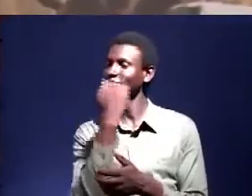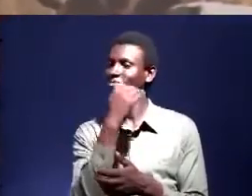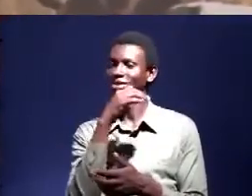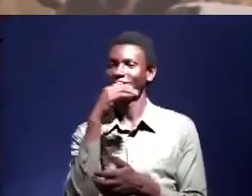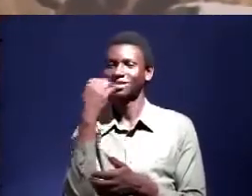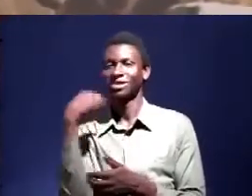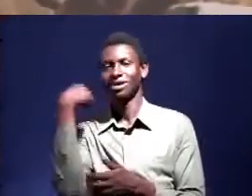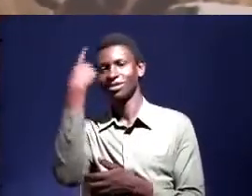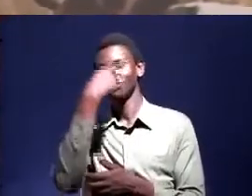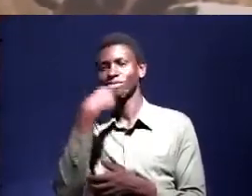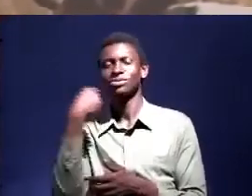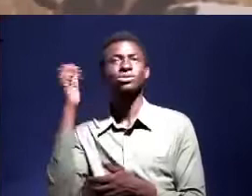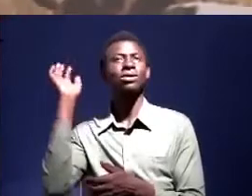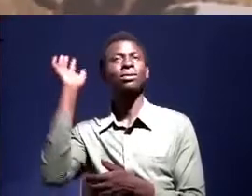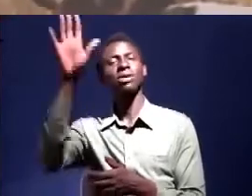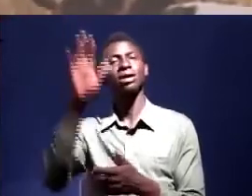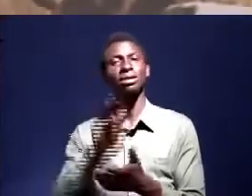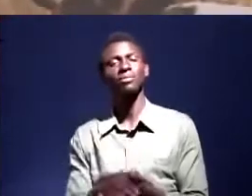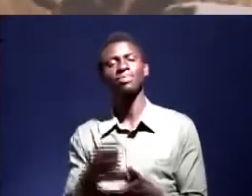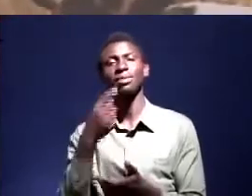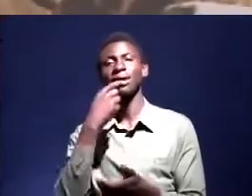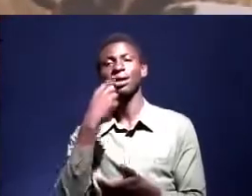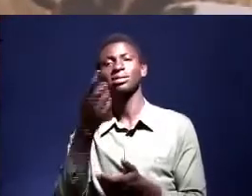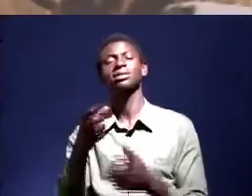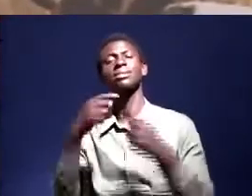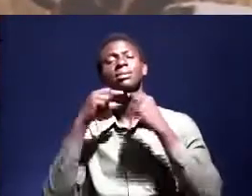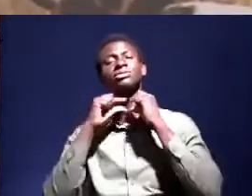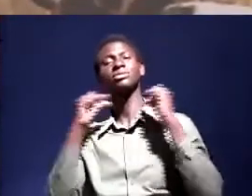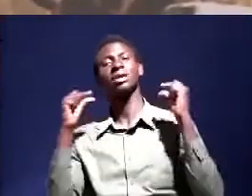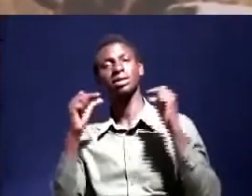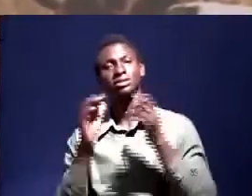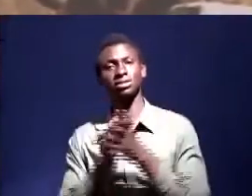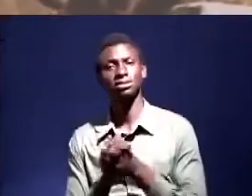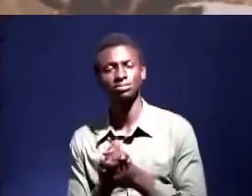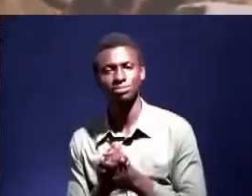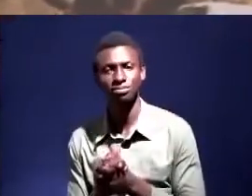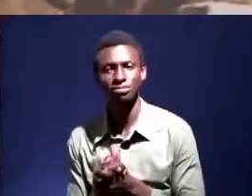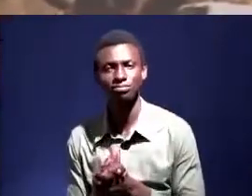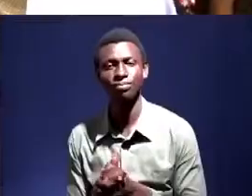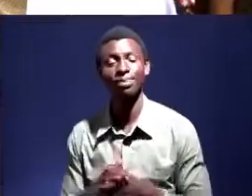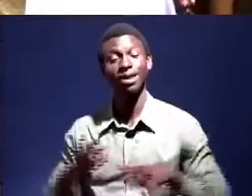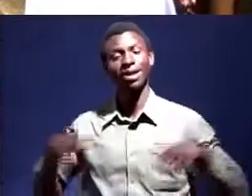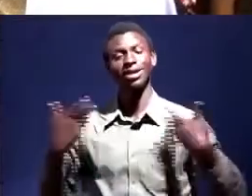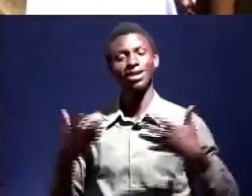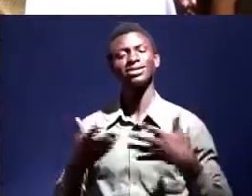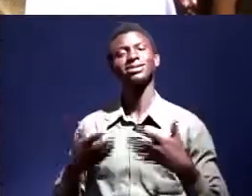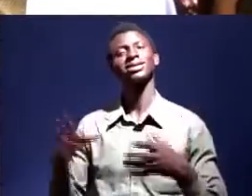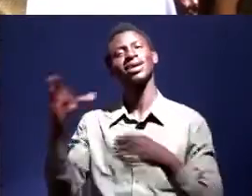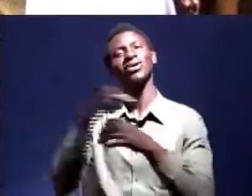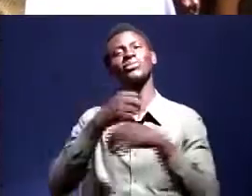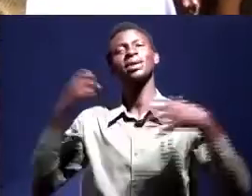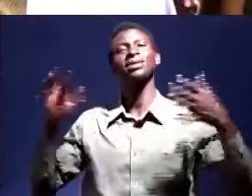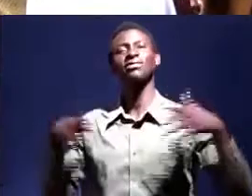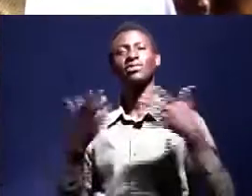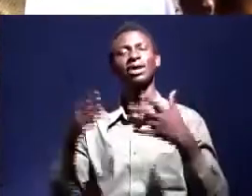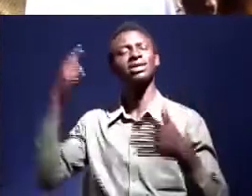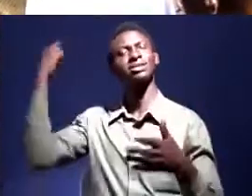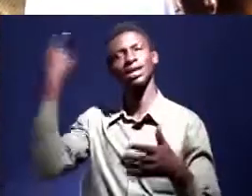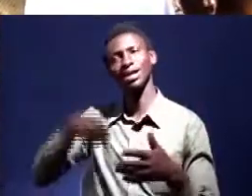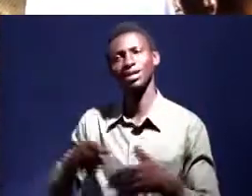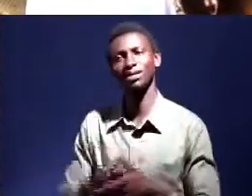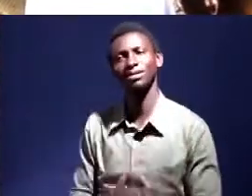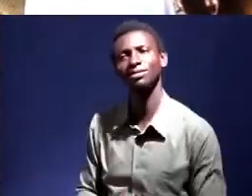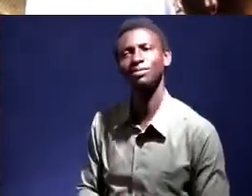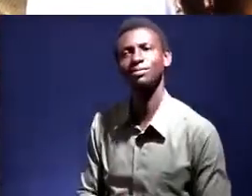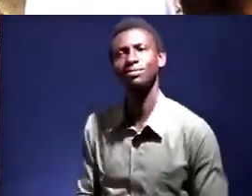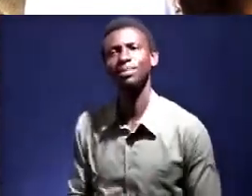He said, Pastor, I feel such joy in my heart. I know my sins are forgiven.